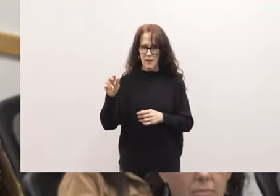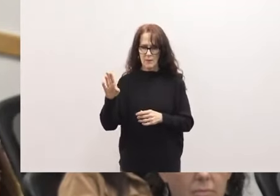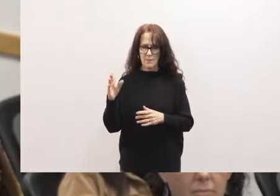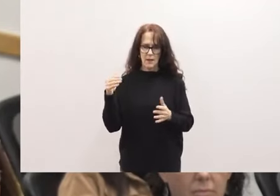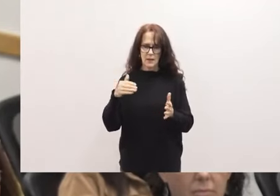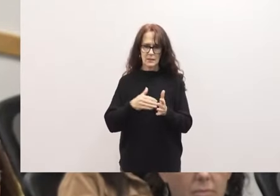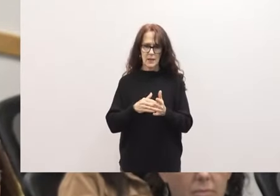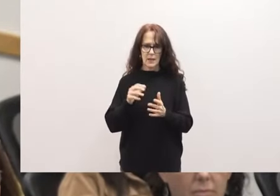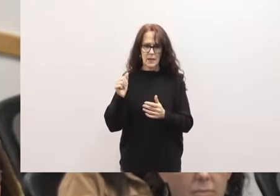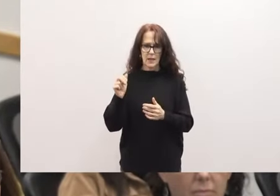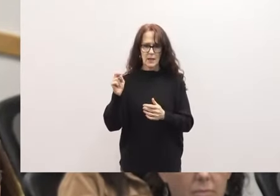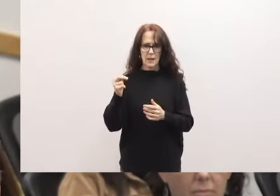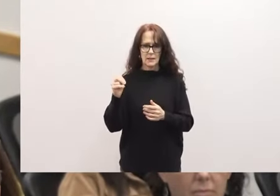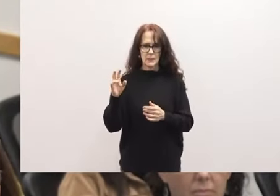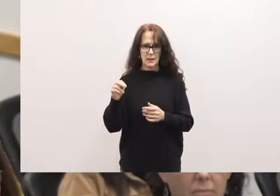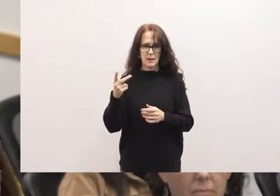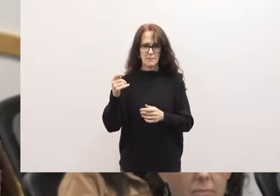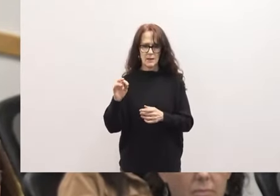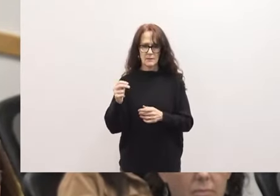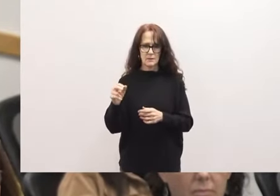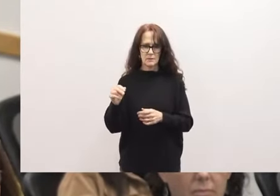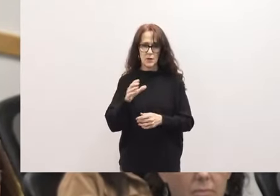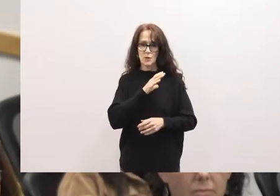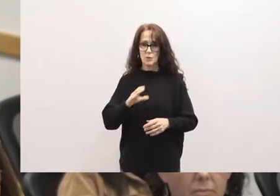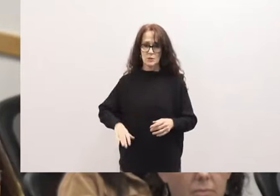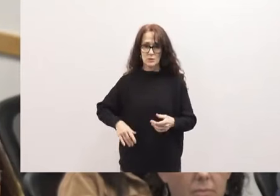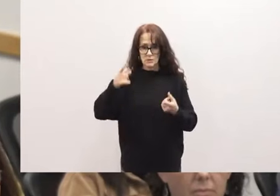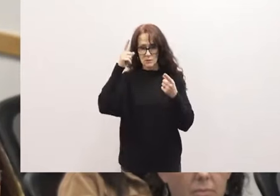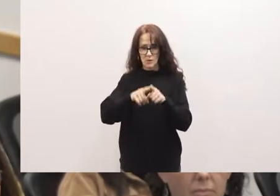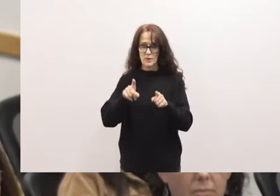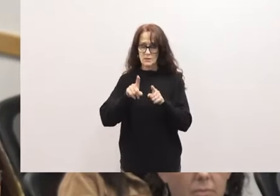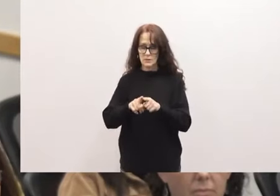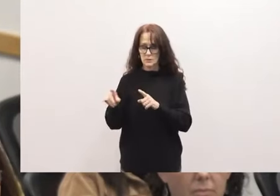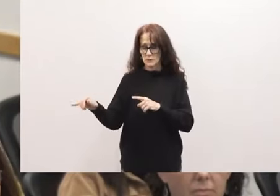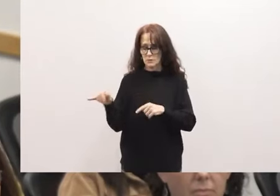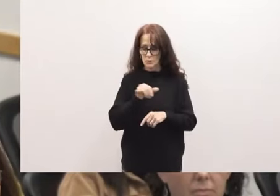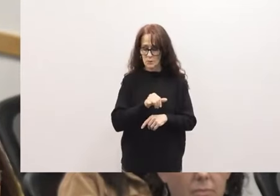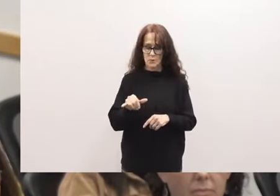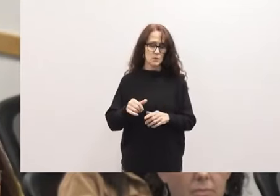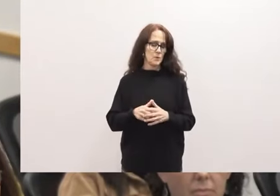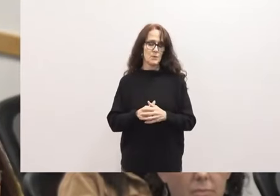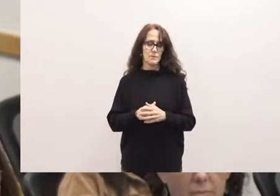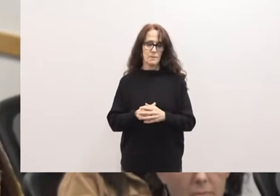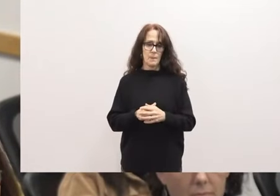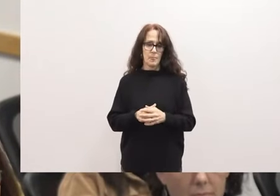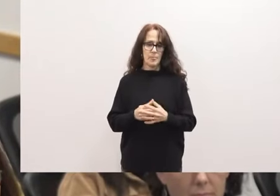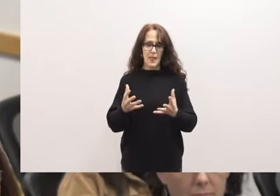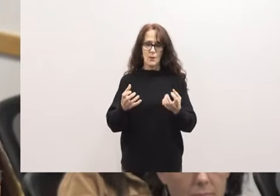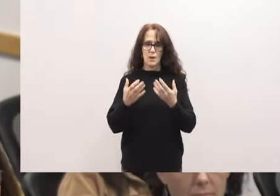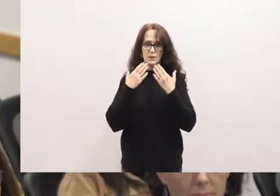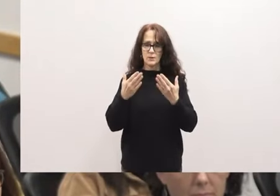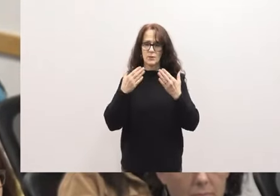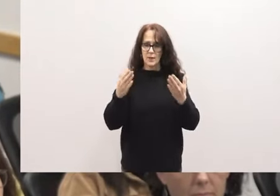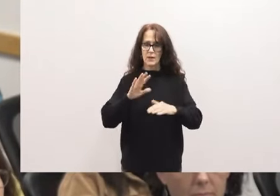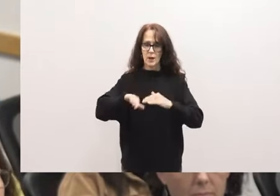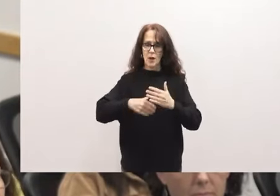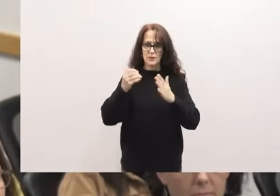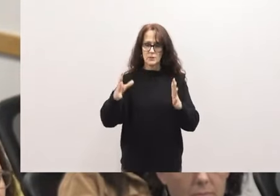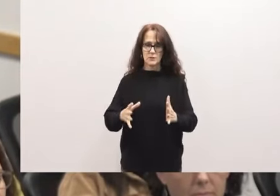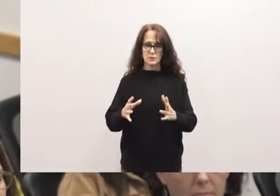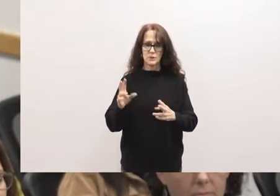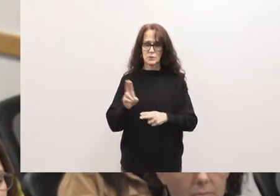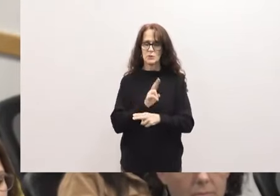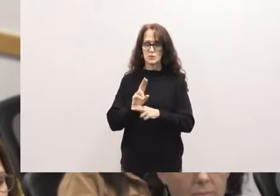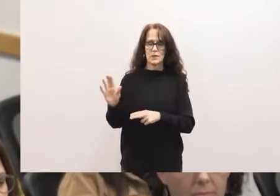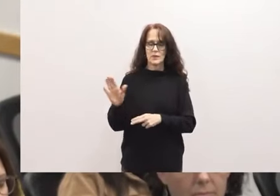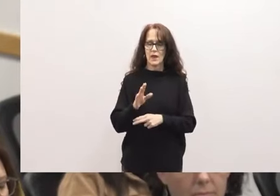against our Christian brothers and sisters as well, too. Again, I want to thank all of the students that are raising their voices